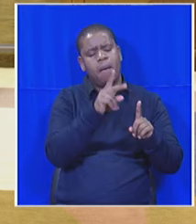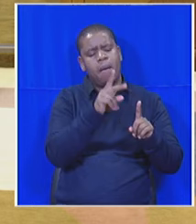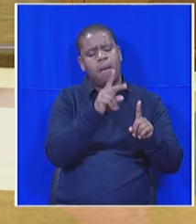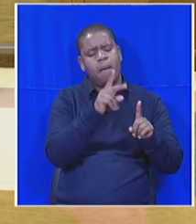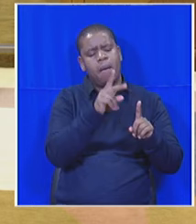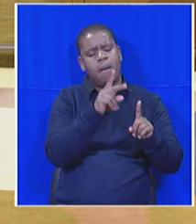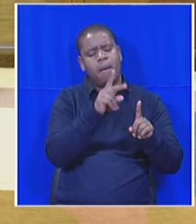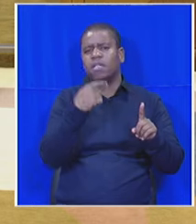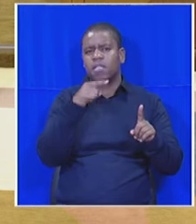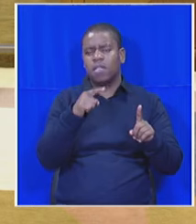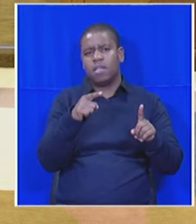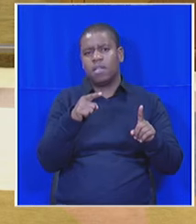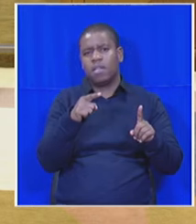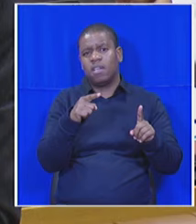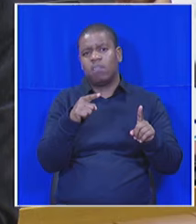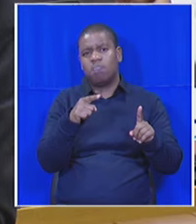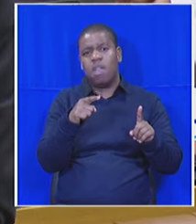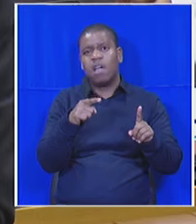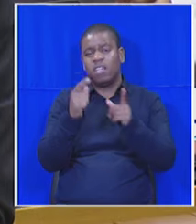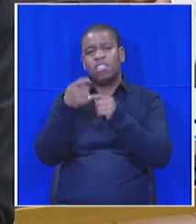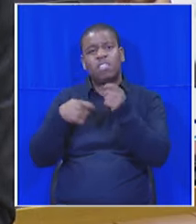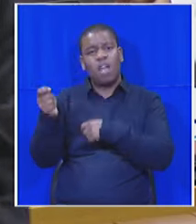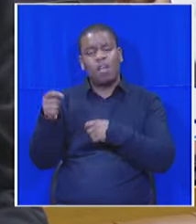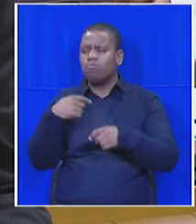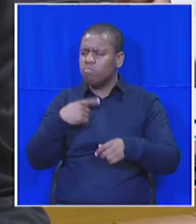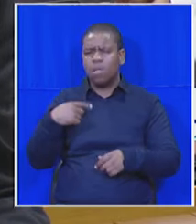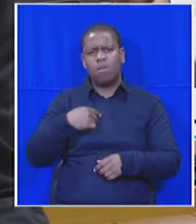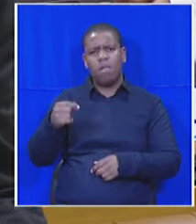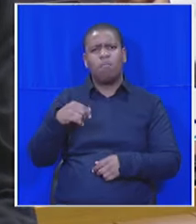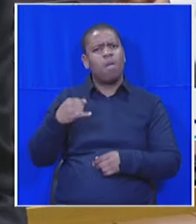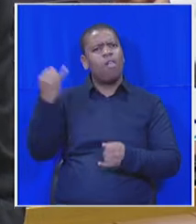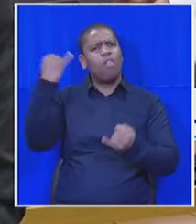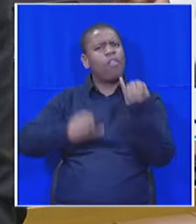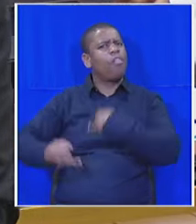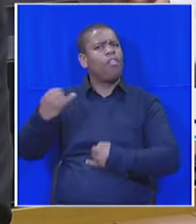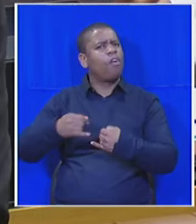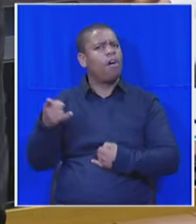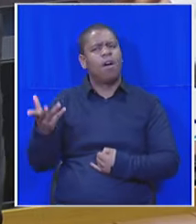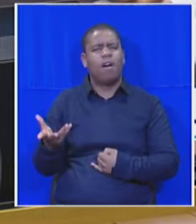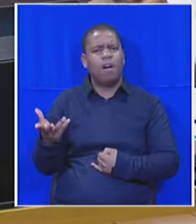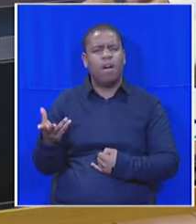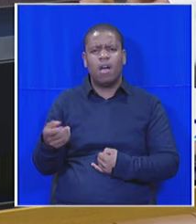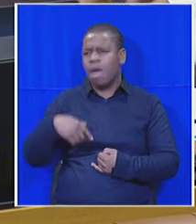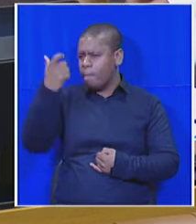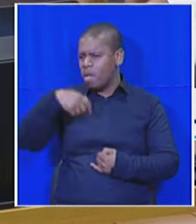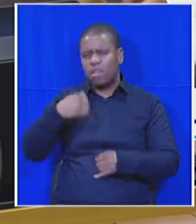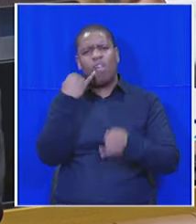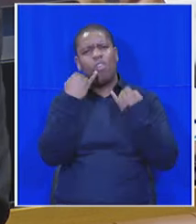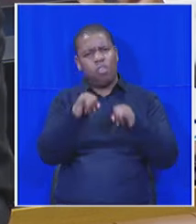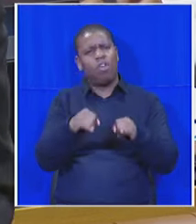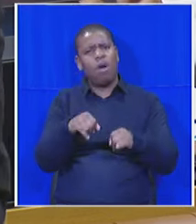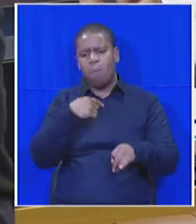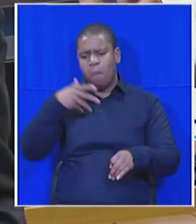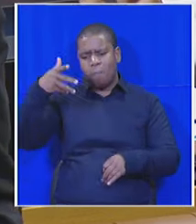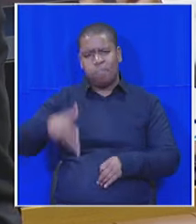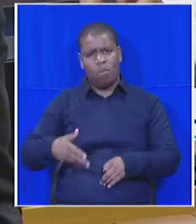word sellout. This is deeply offensive, and I don't think if we want to start trading personal insults in the House, then